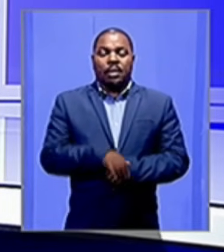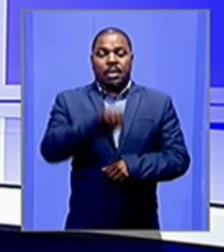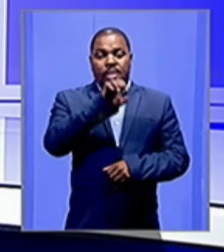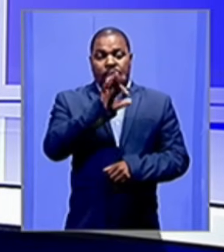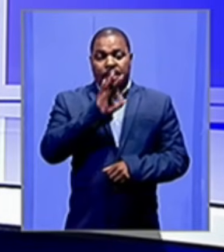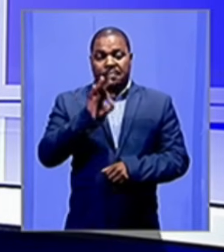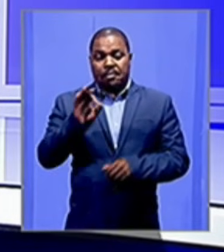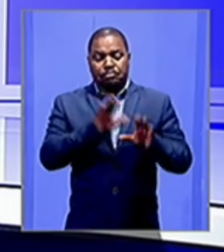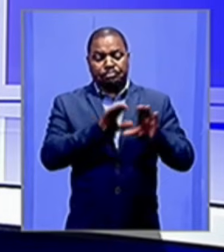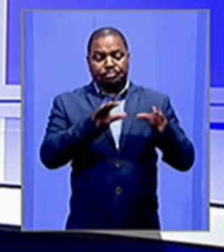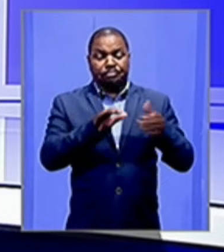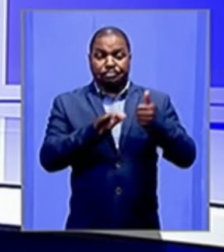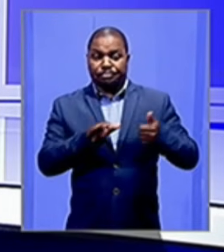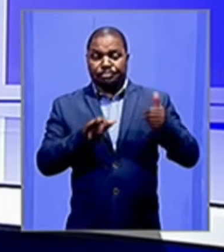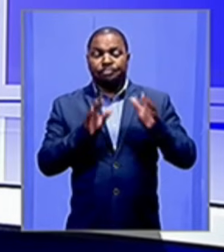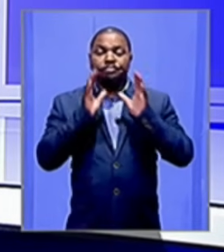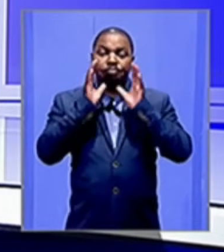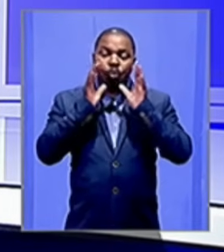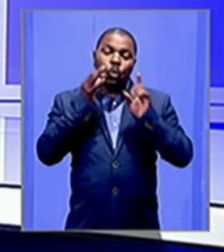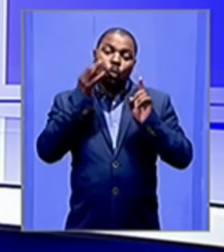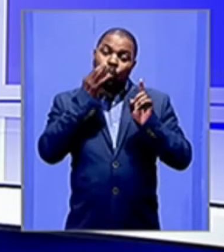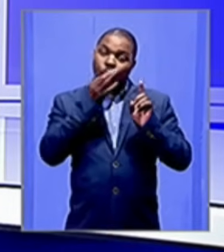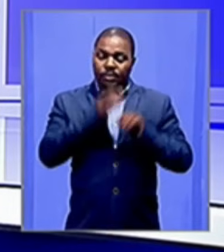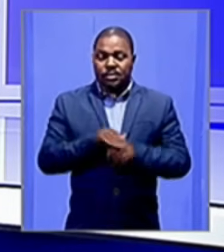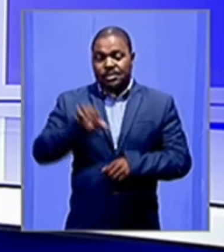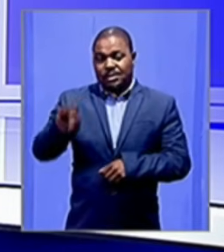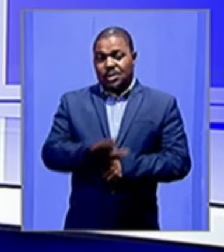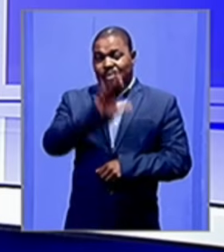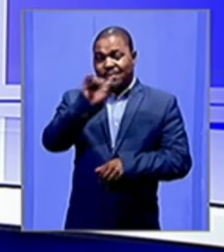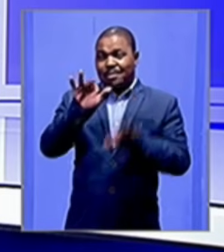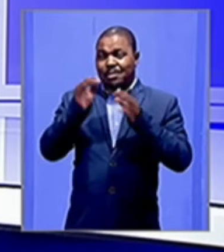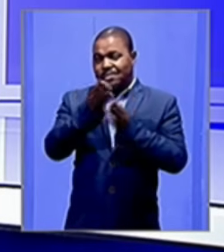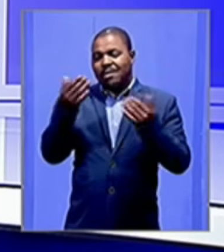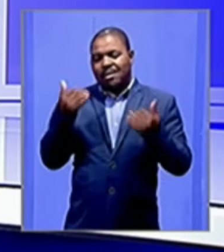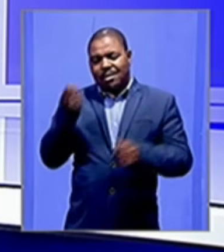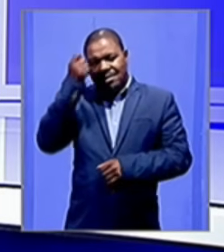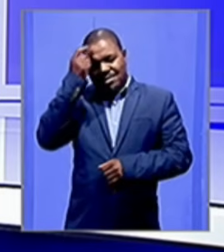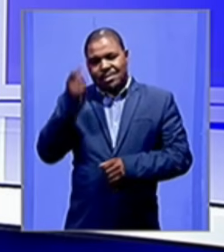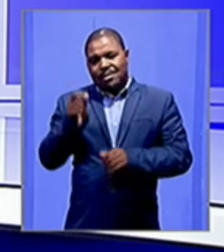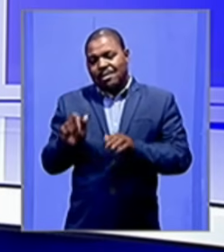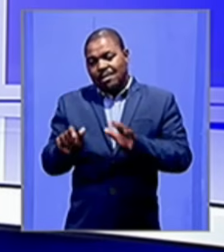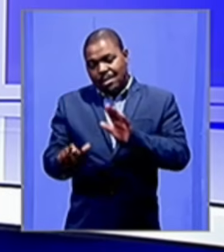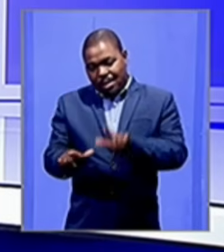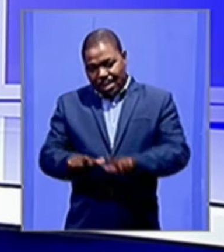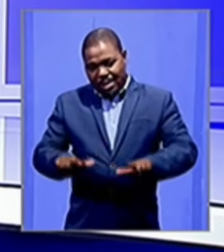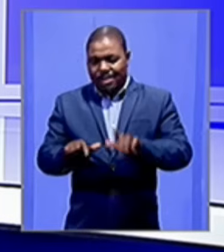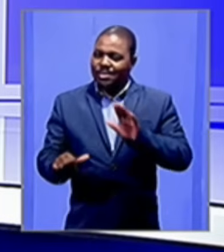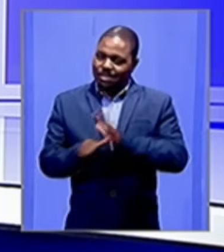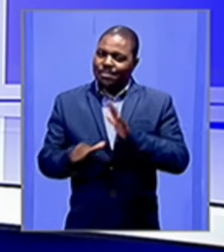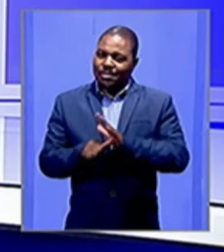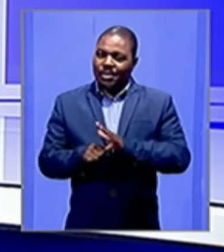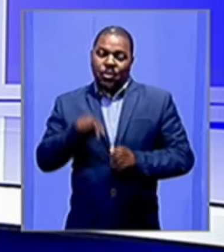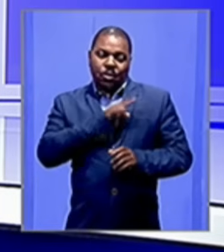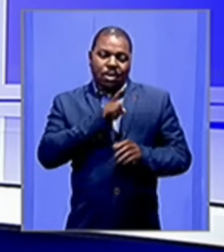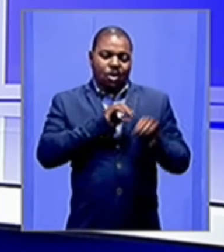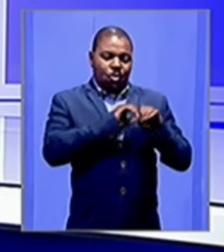Moeteledipele wa EFF Julius Malema a re baagi ba naga eno ba tlhaloganya botlhokwa ba go nna beng ba lefatshe ka ntlha ya